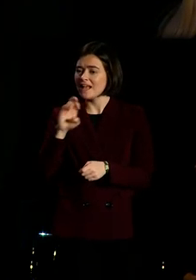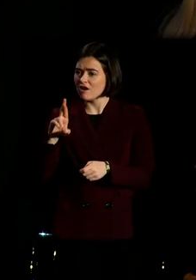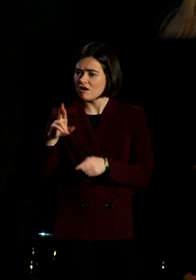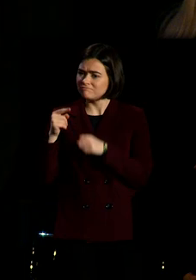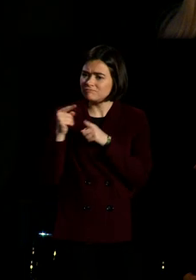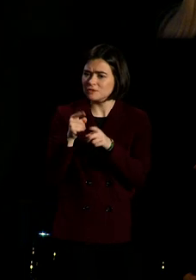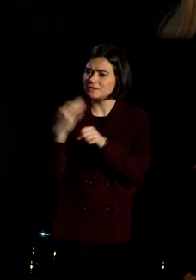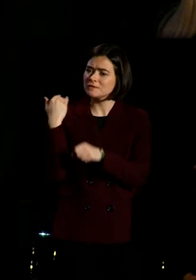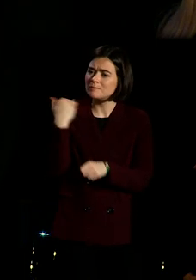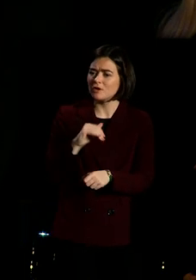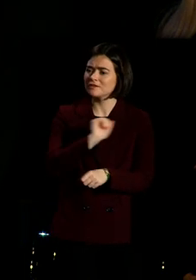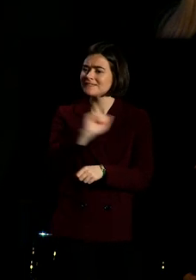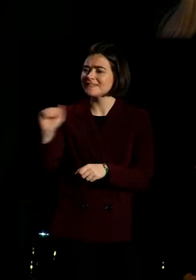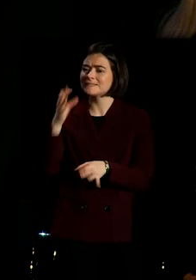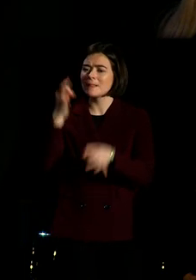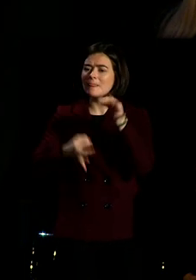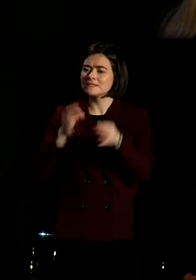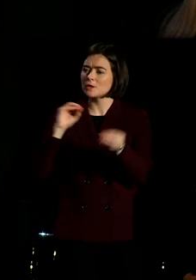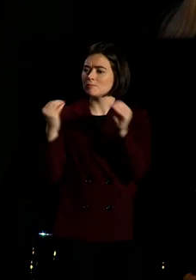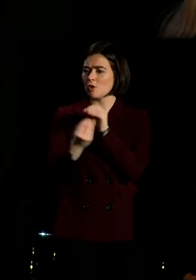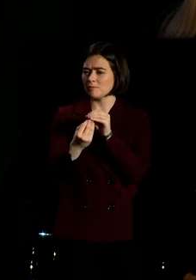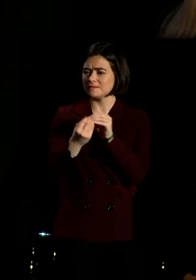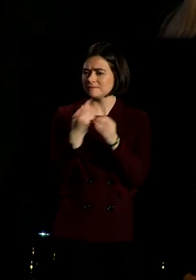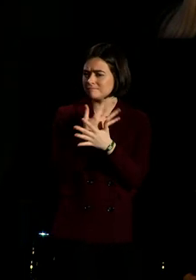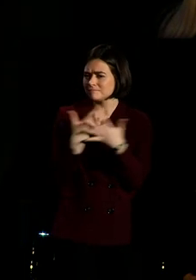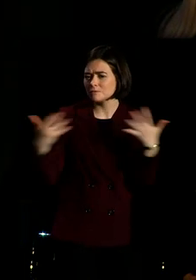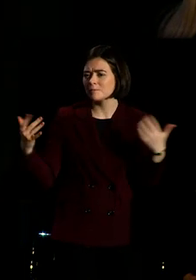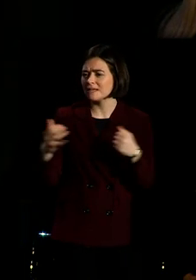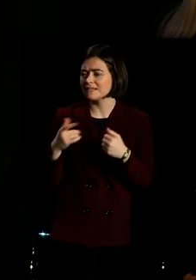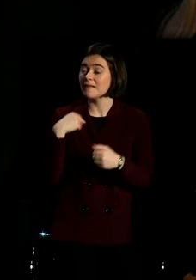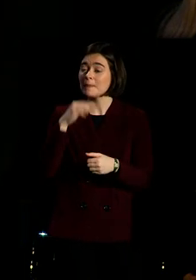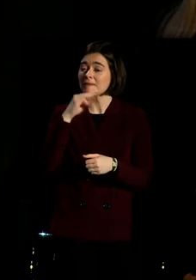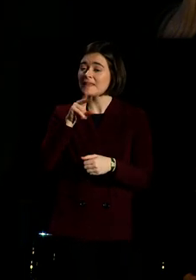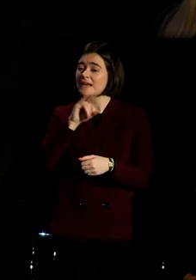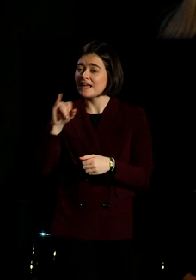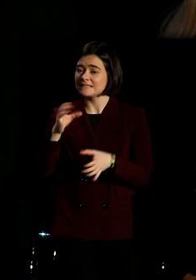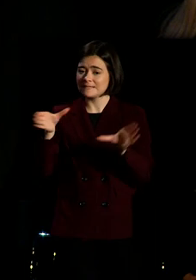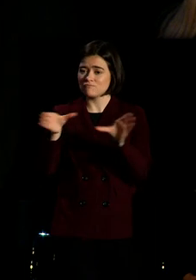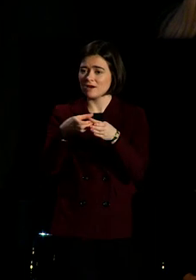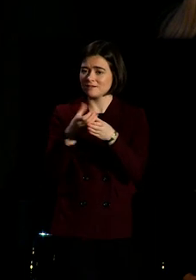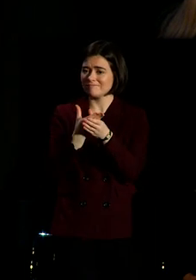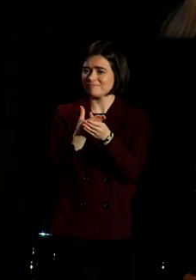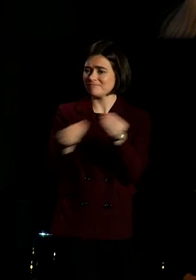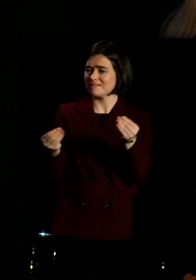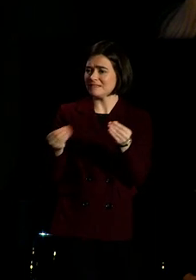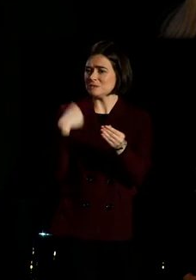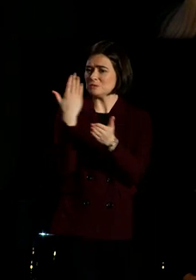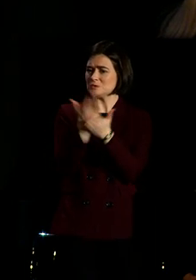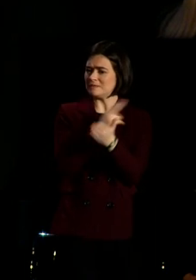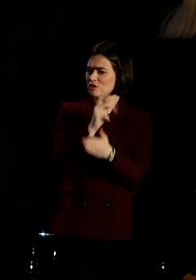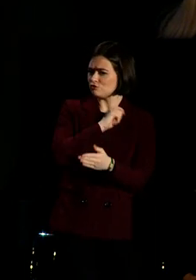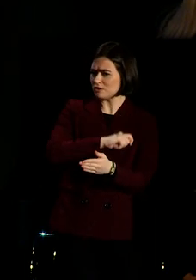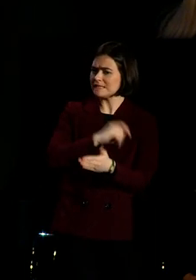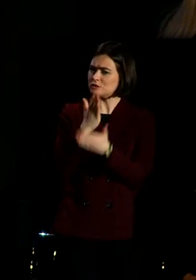ruthlessly persecuted and murdered his political opponents in their hundreds. Ridding the Nazi party of those he distrusted as well as some of his